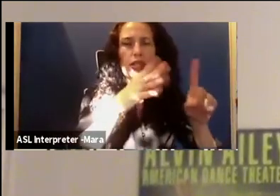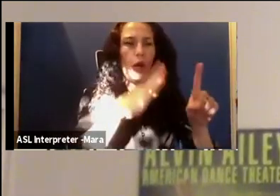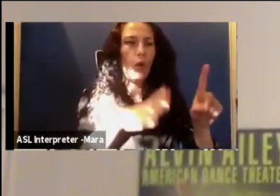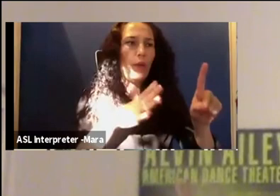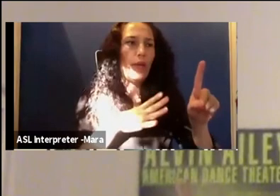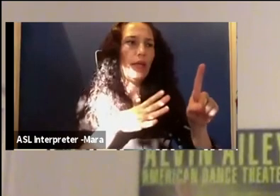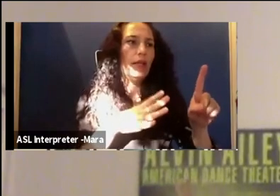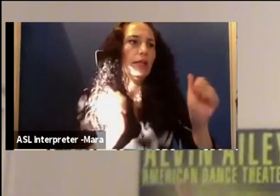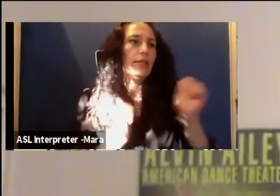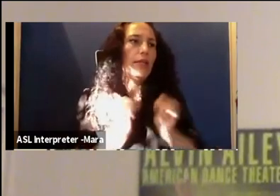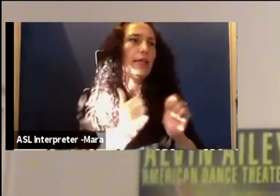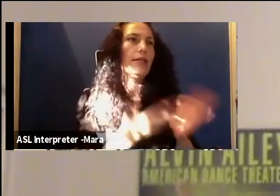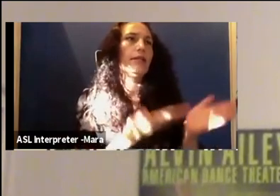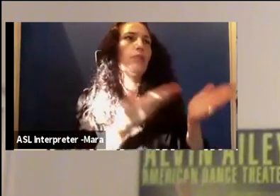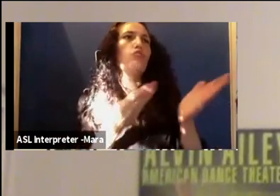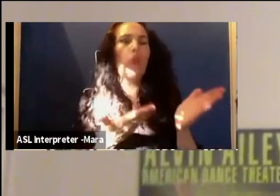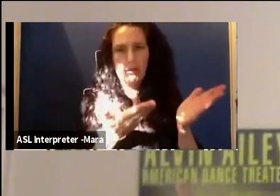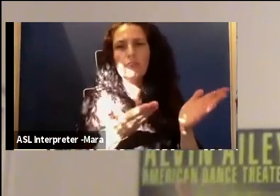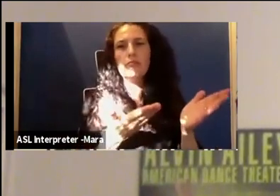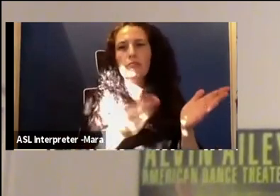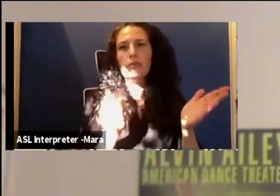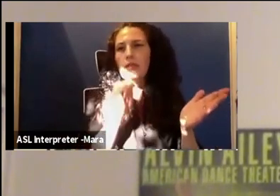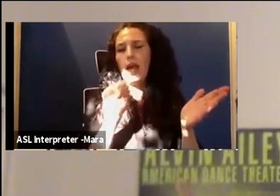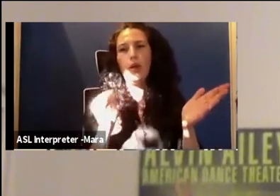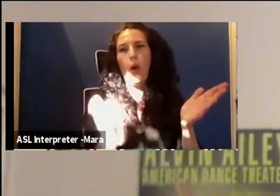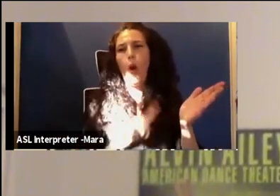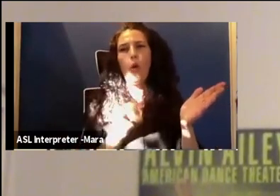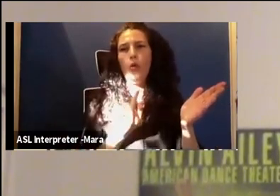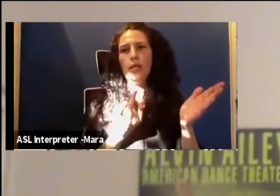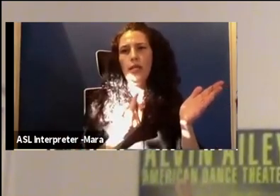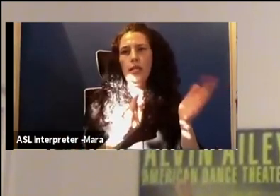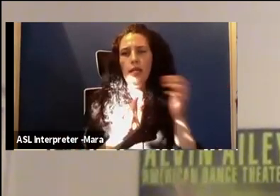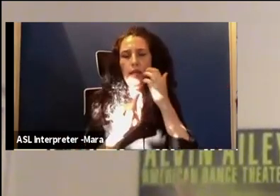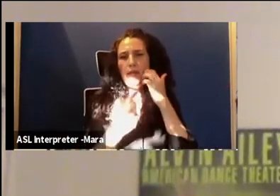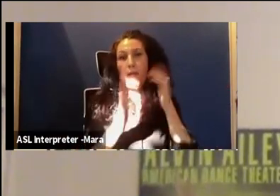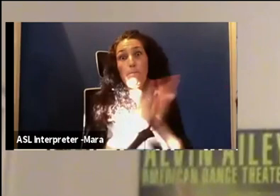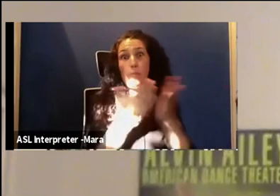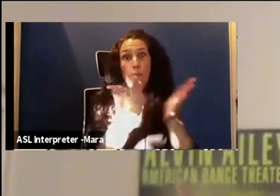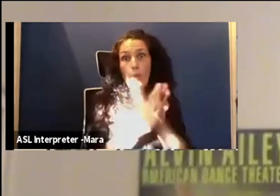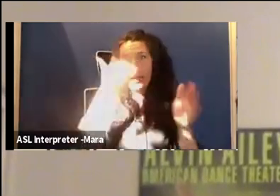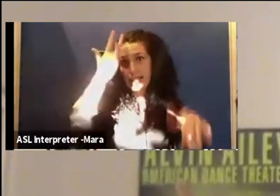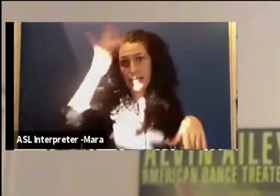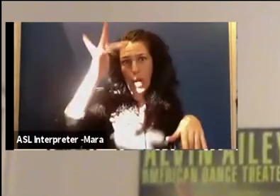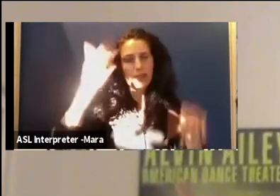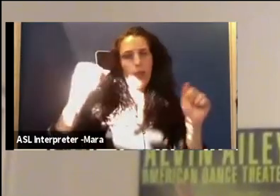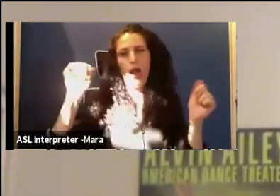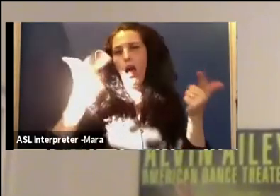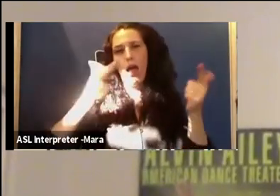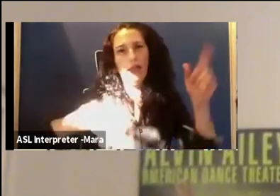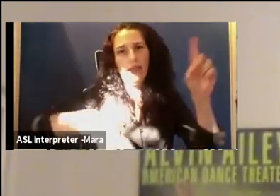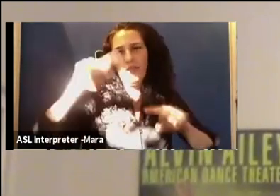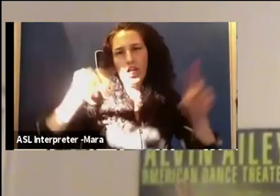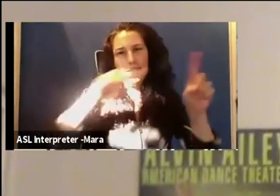all of the strengths that we bring to our job. Not just the not just the smarts, the book smarts, but all of the other aspects of our personality and being